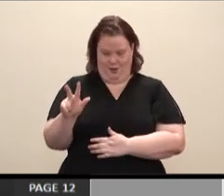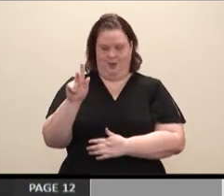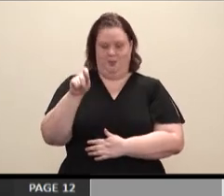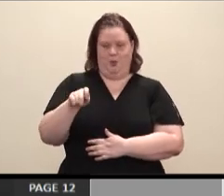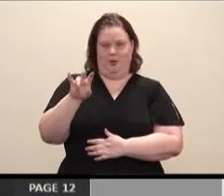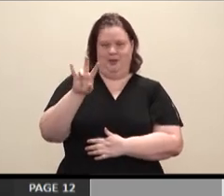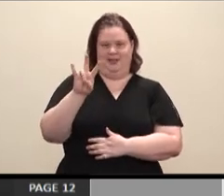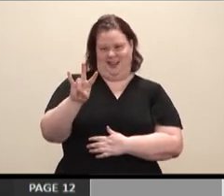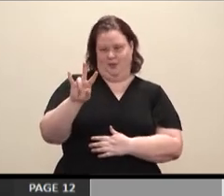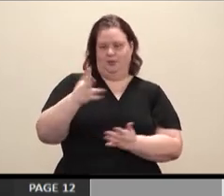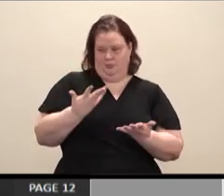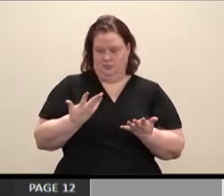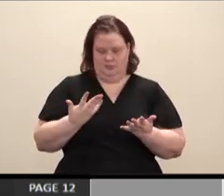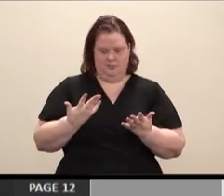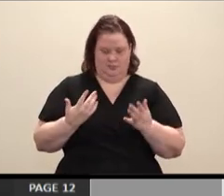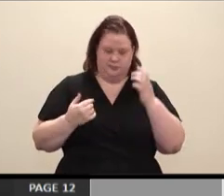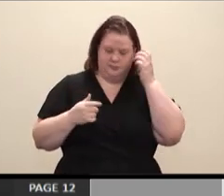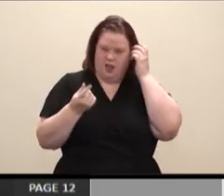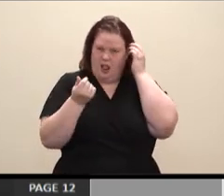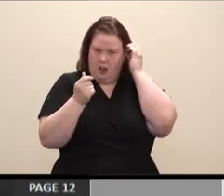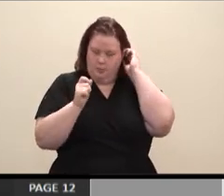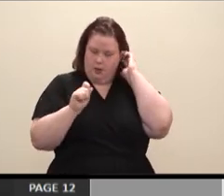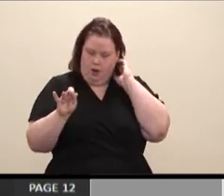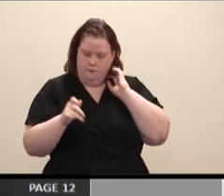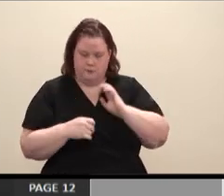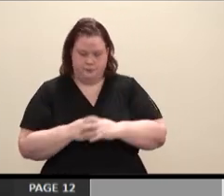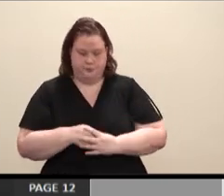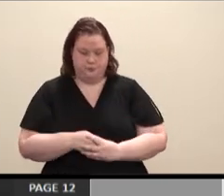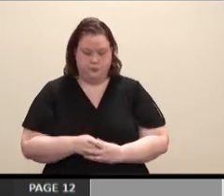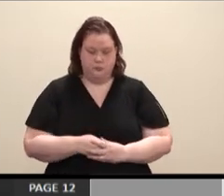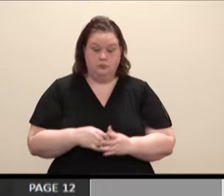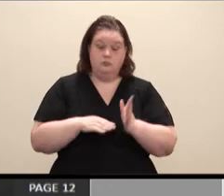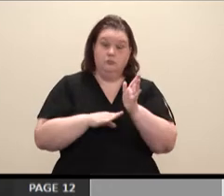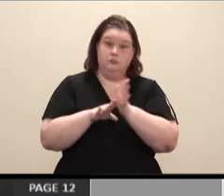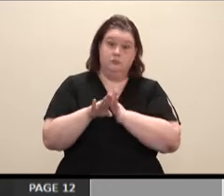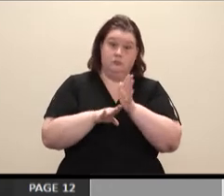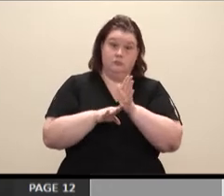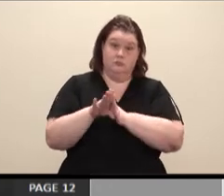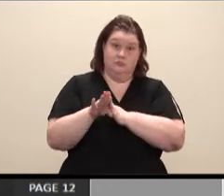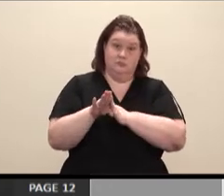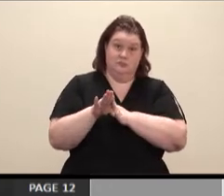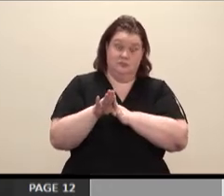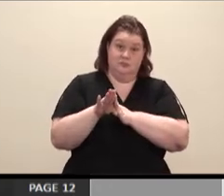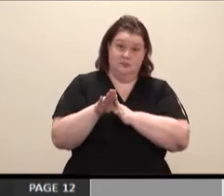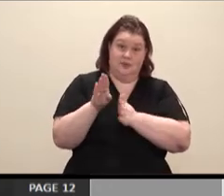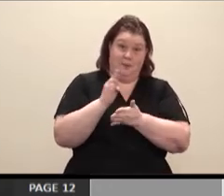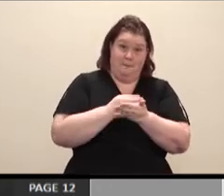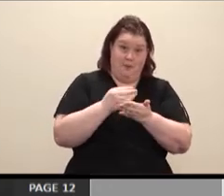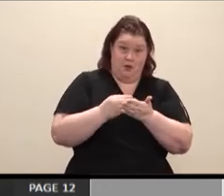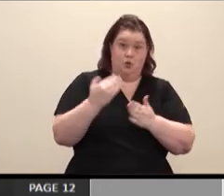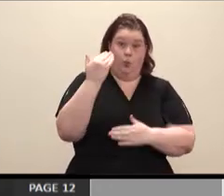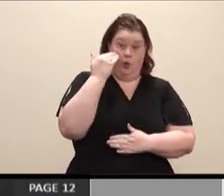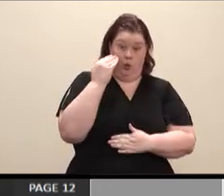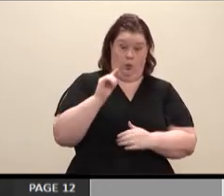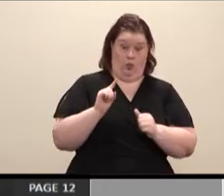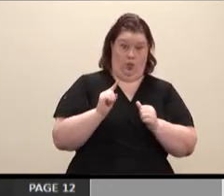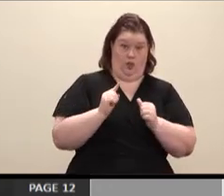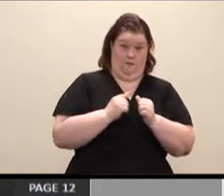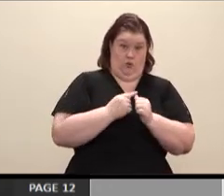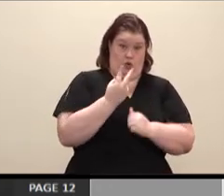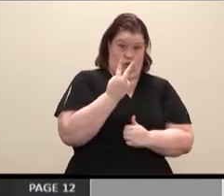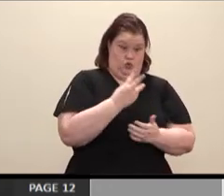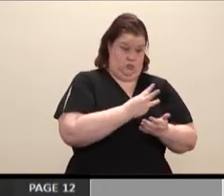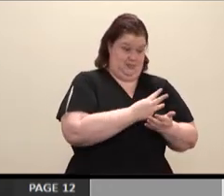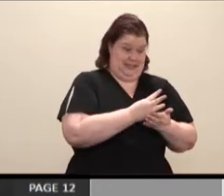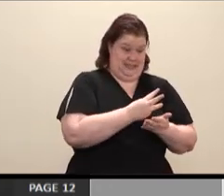year, when we were developing the budget, we knew we would have hold harmless for the first 2 6 weeks.